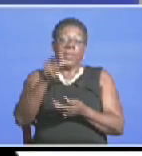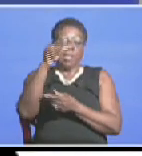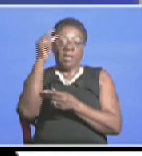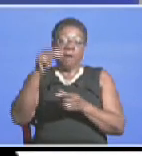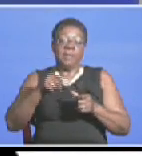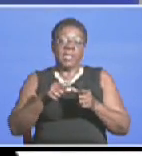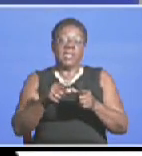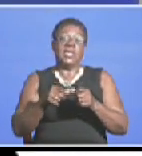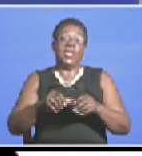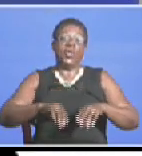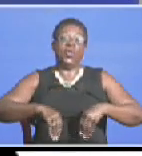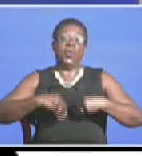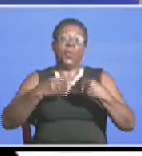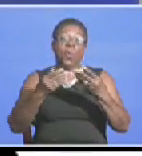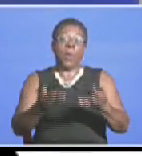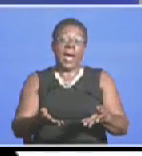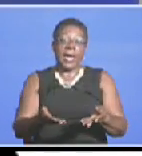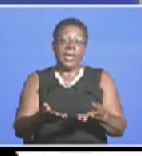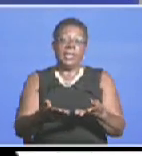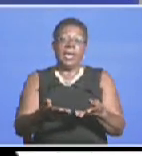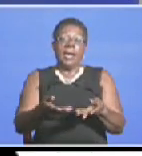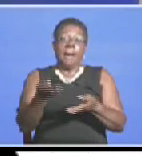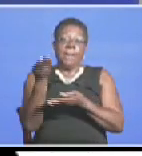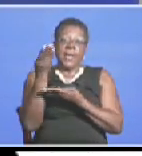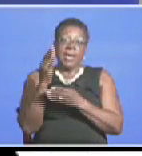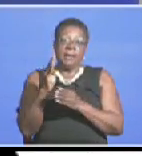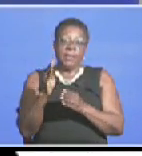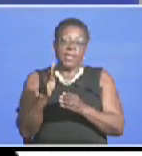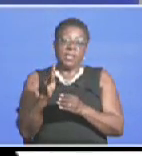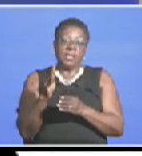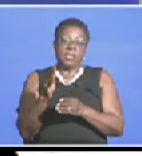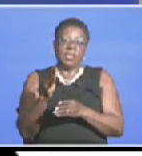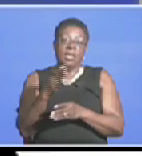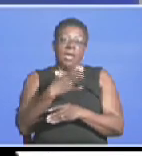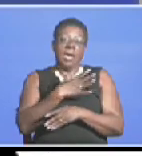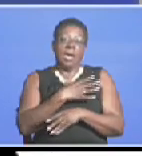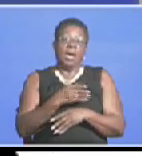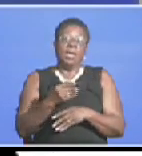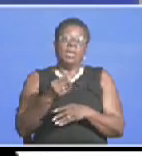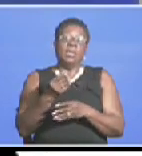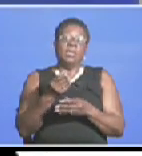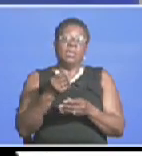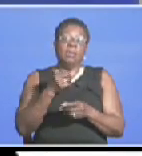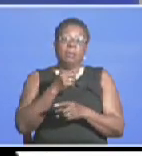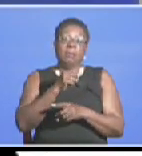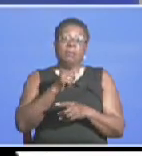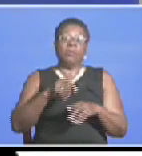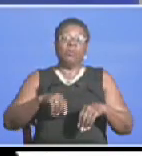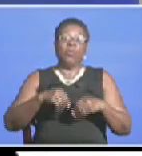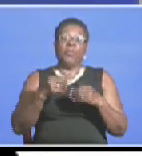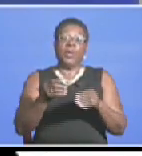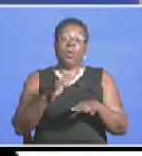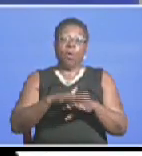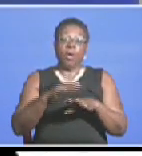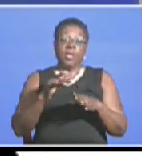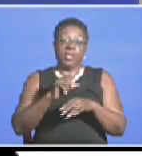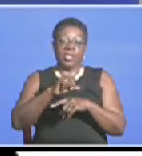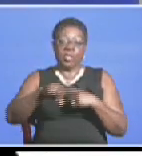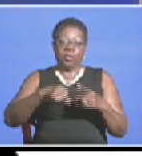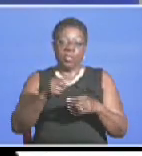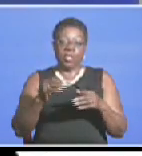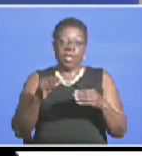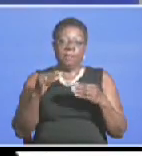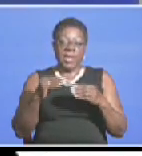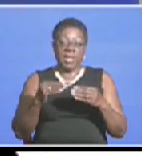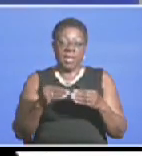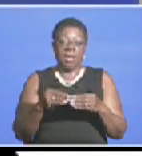advise Bahamians and the international community to seek trusted and credible sources of information. As I said, this